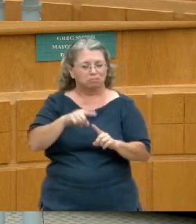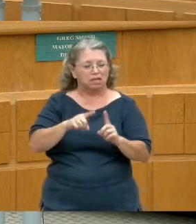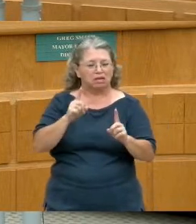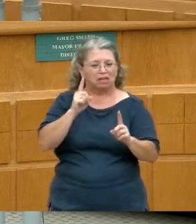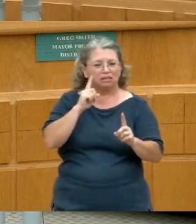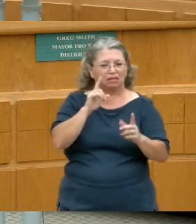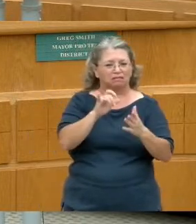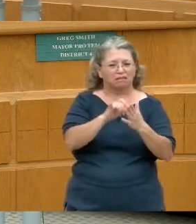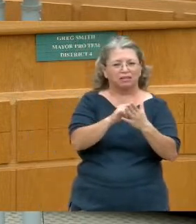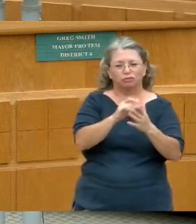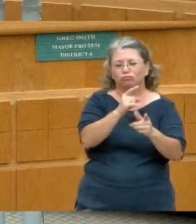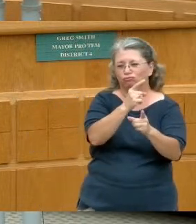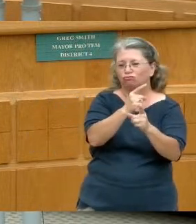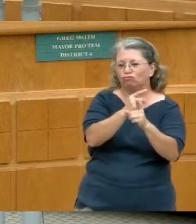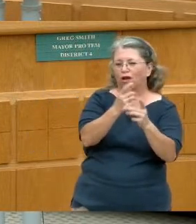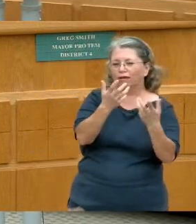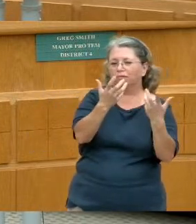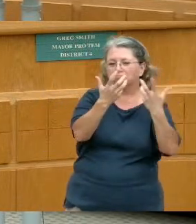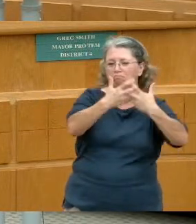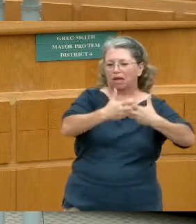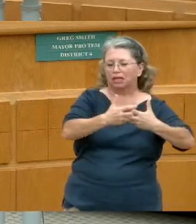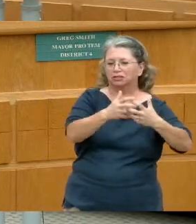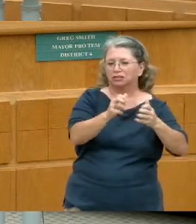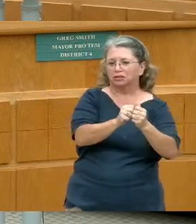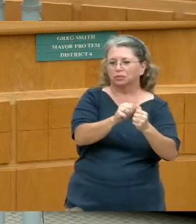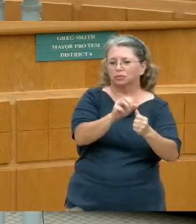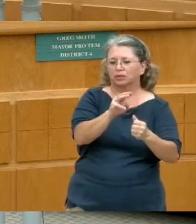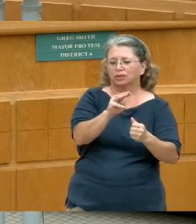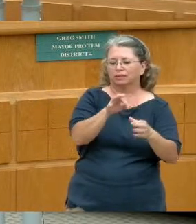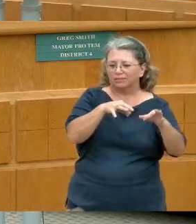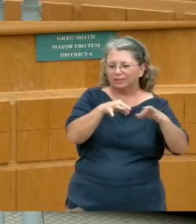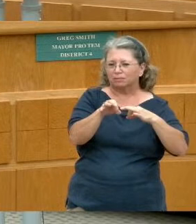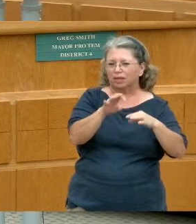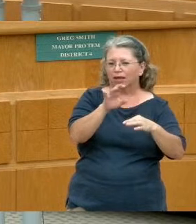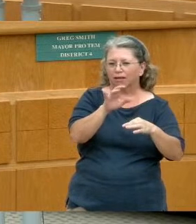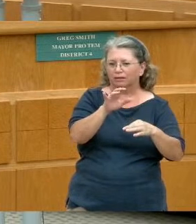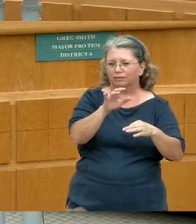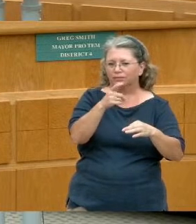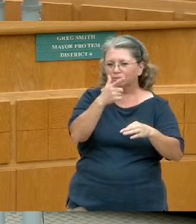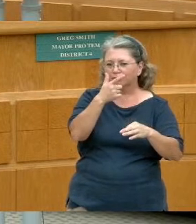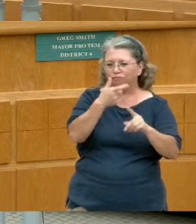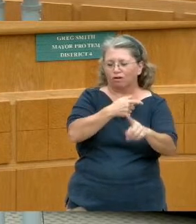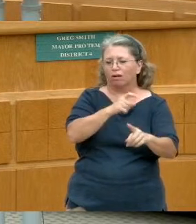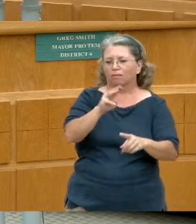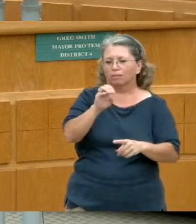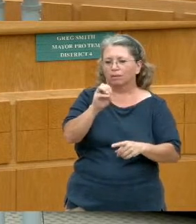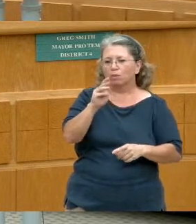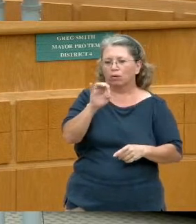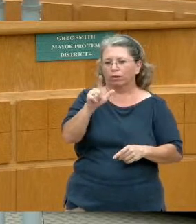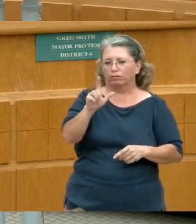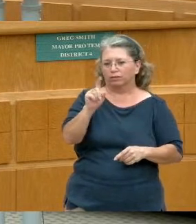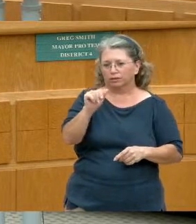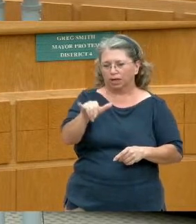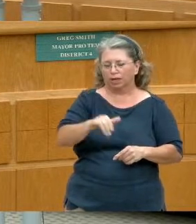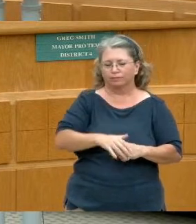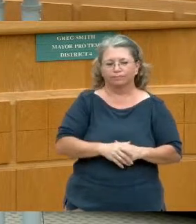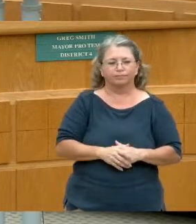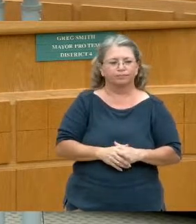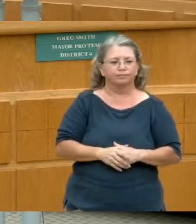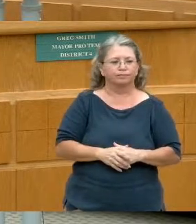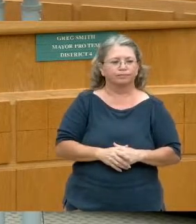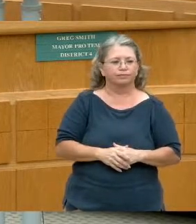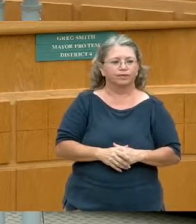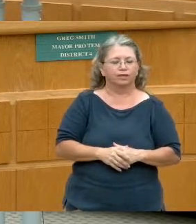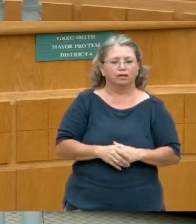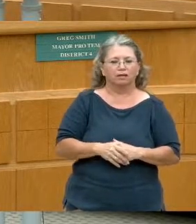up right for Memorial Day explanation of these new cases that we're seeing. And in the rest of the Coastal